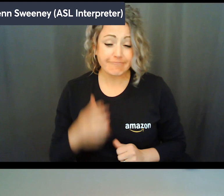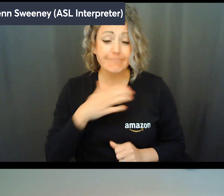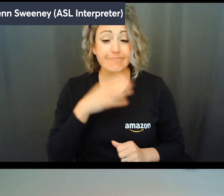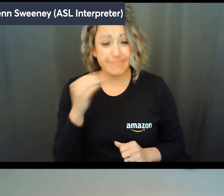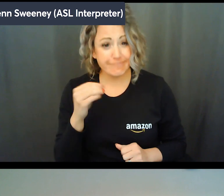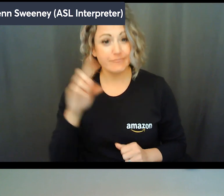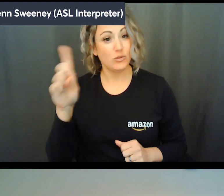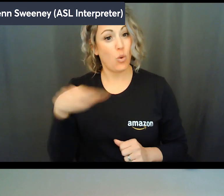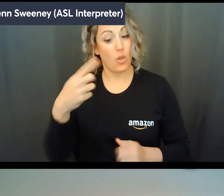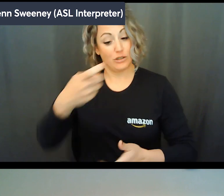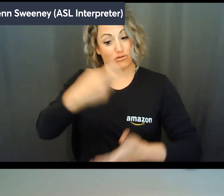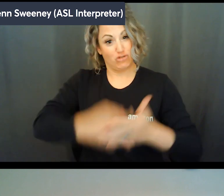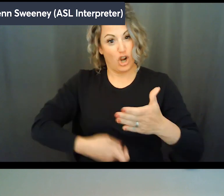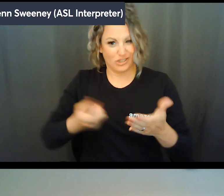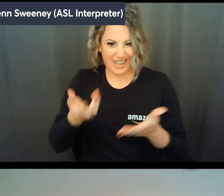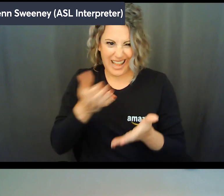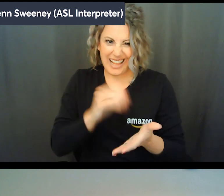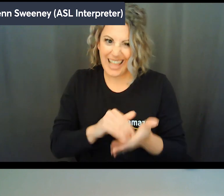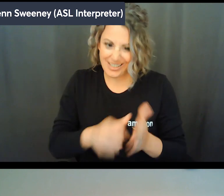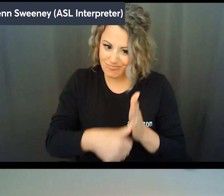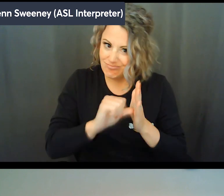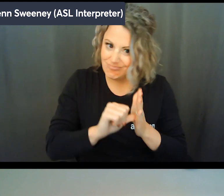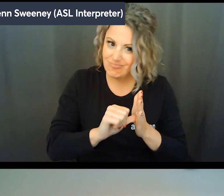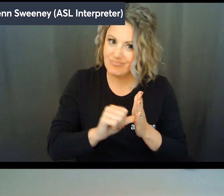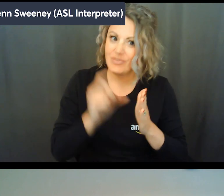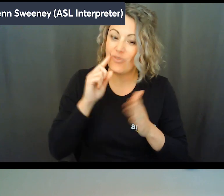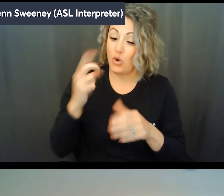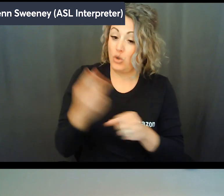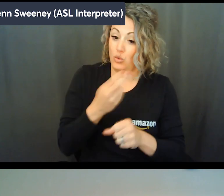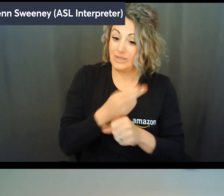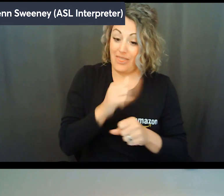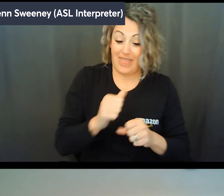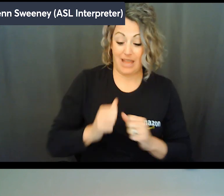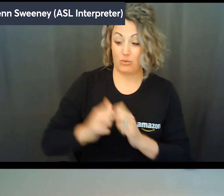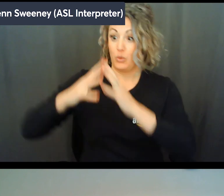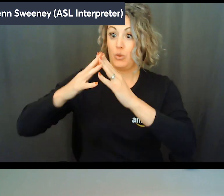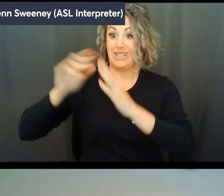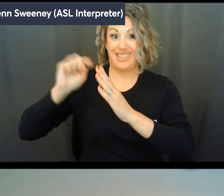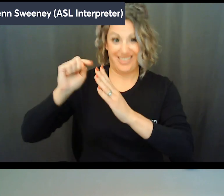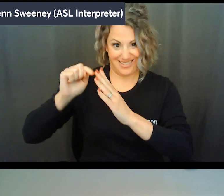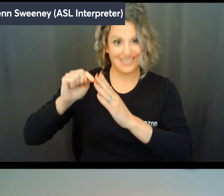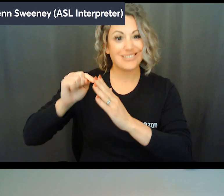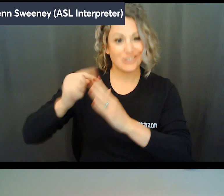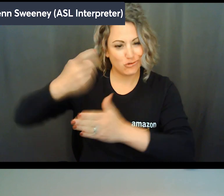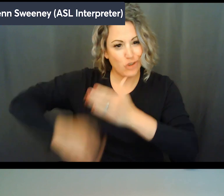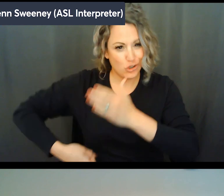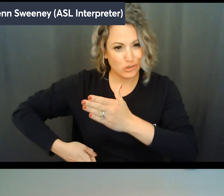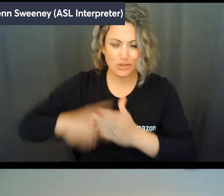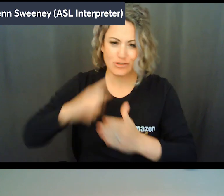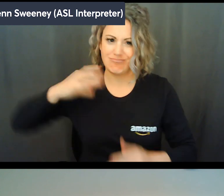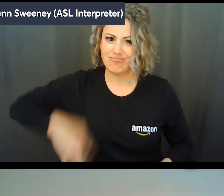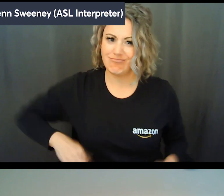and you're only charged for the time that you're using it, right? So that's the key benefit. Yeah.